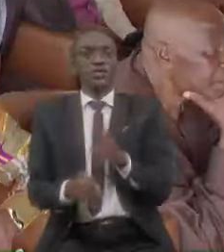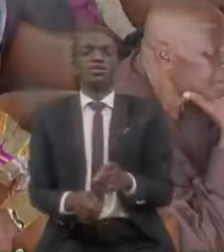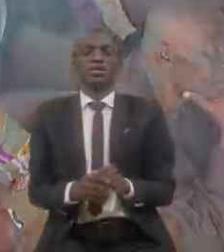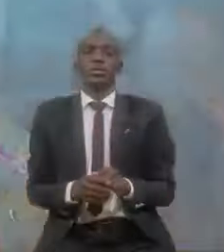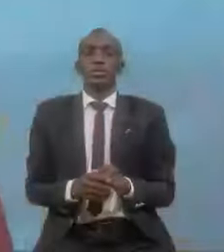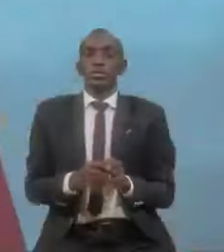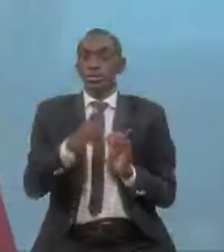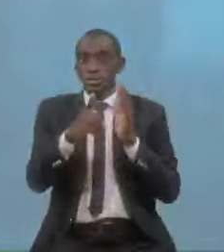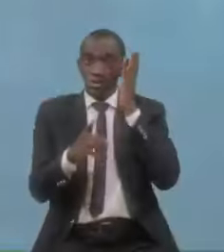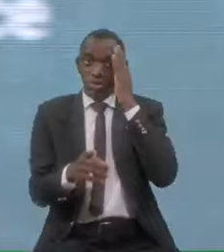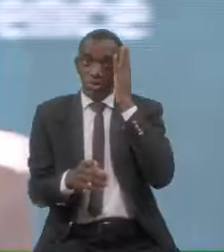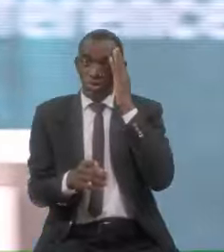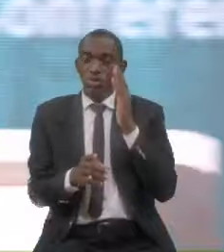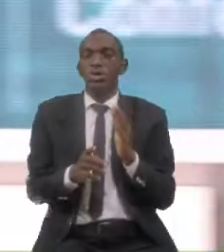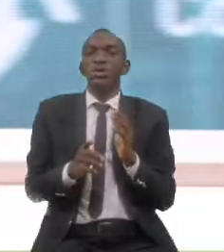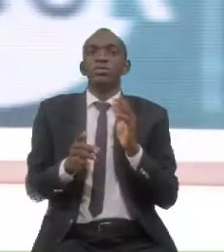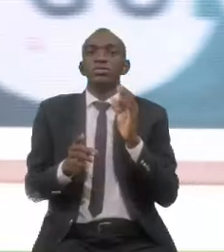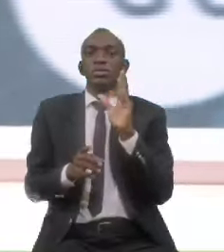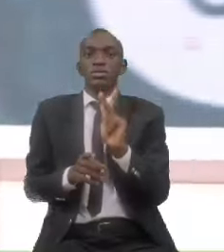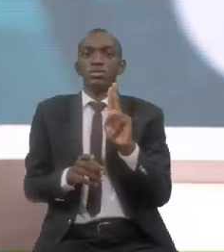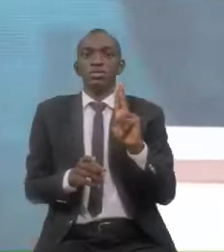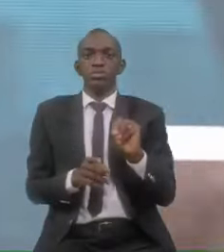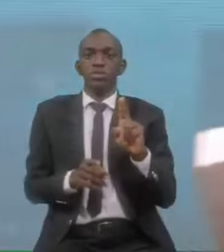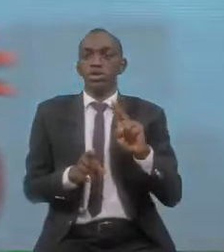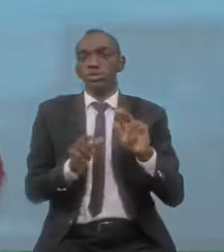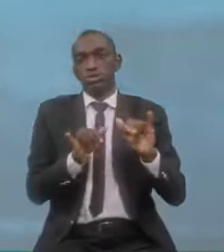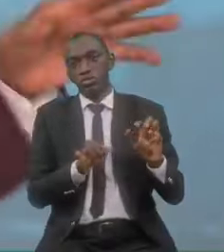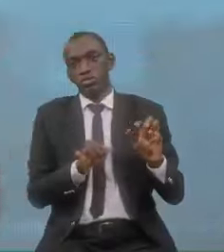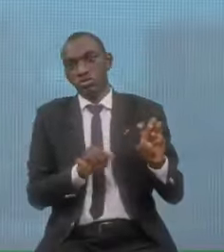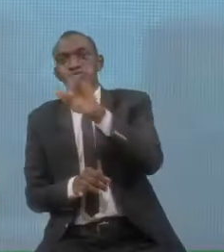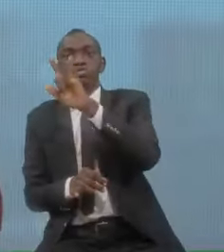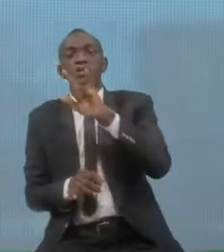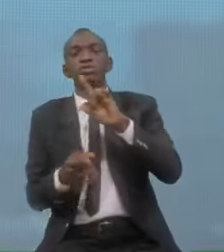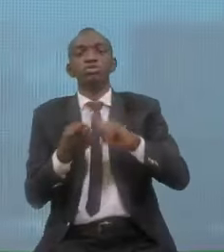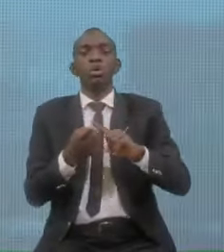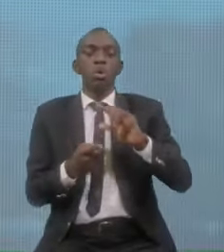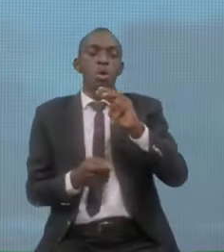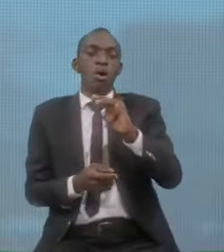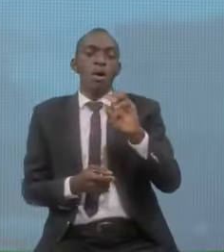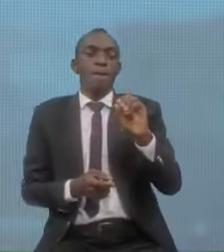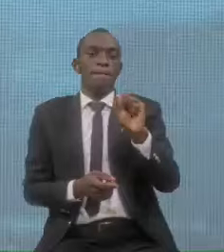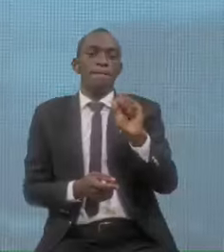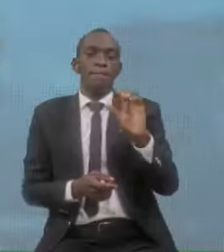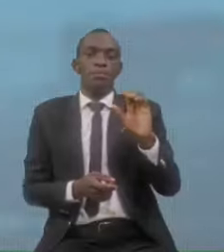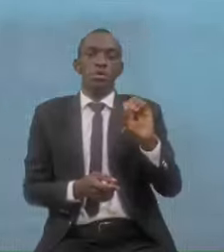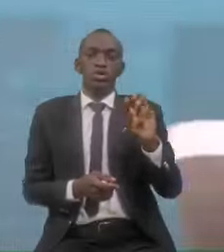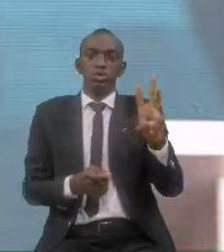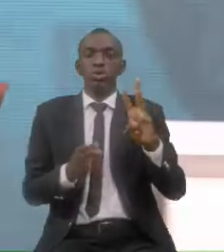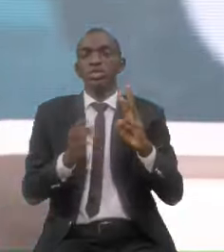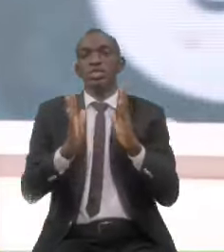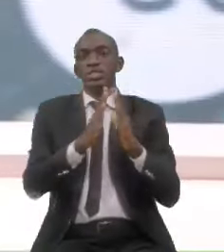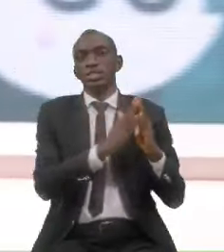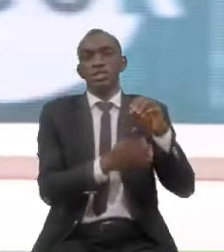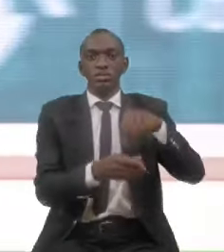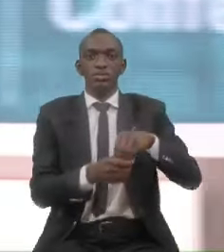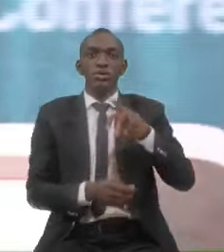in Moscow, Russia, great, great miracles happened. And there was